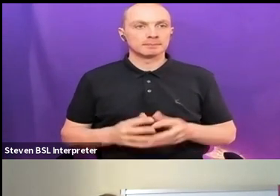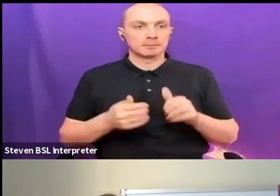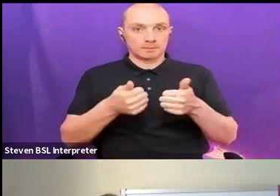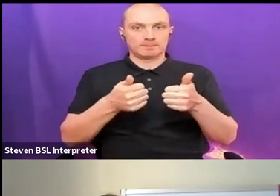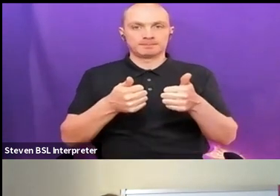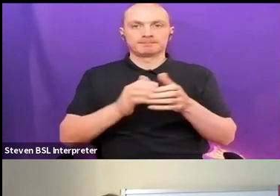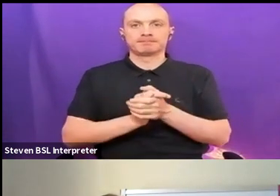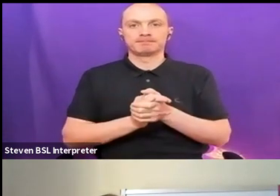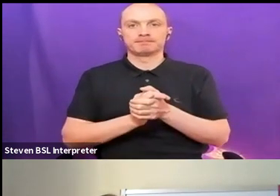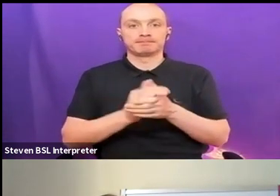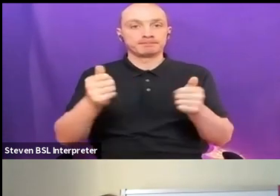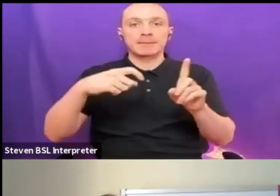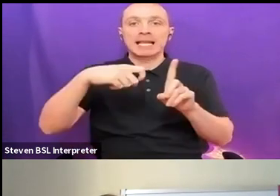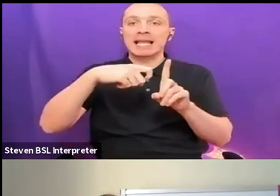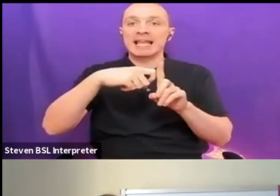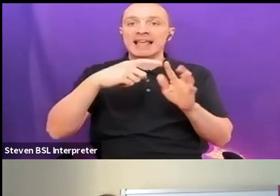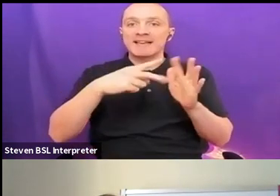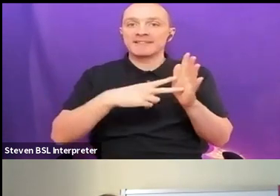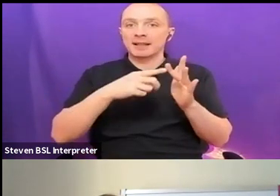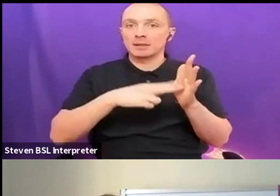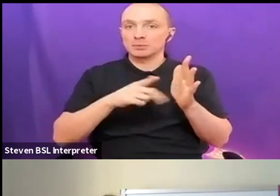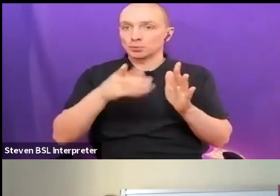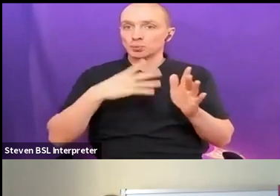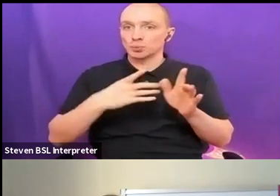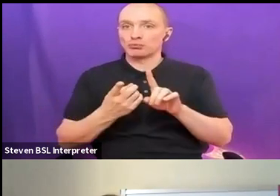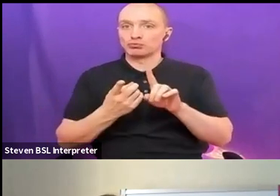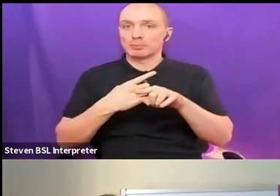Great, thank you. Kevin, do you want to come in on this point?